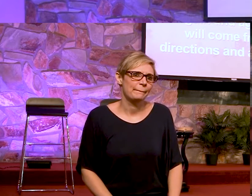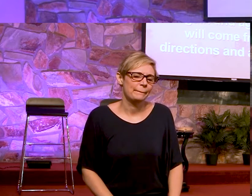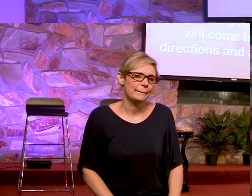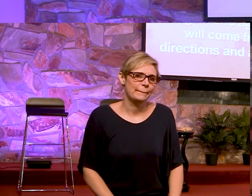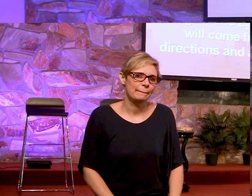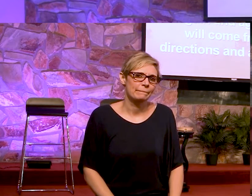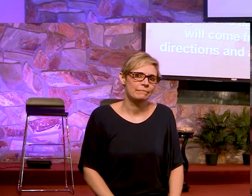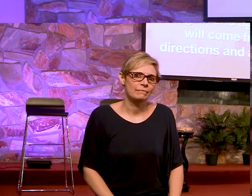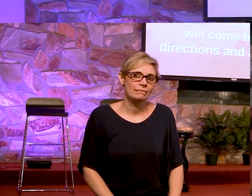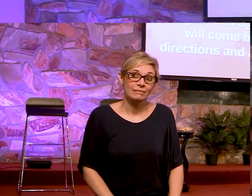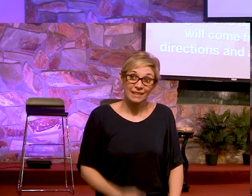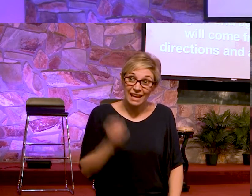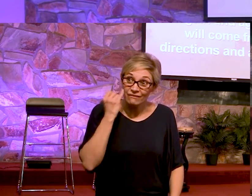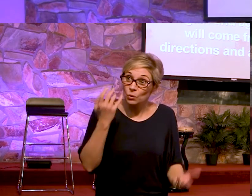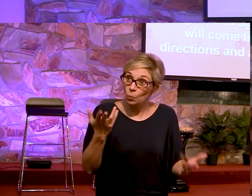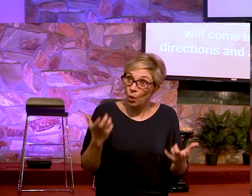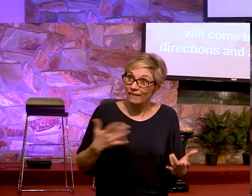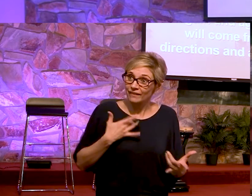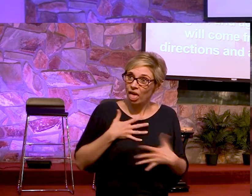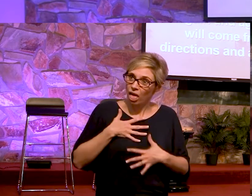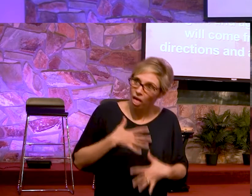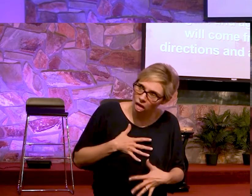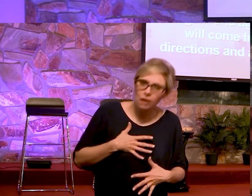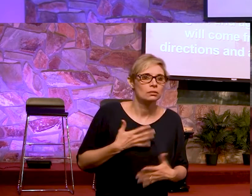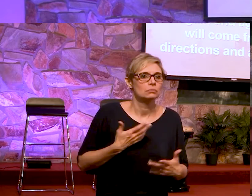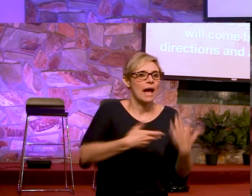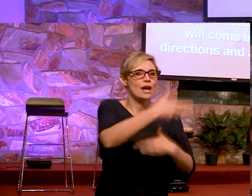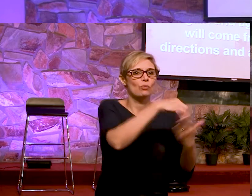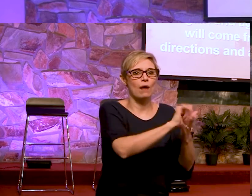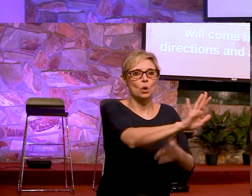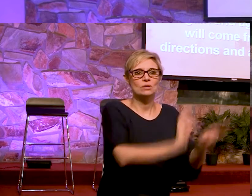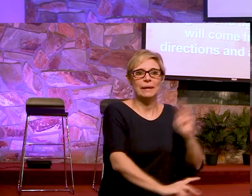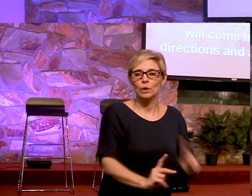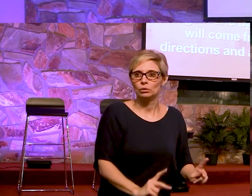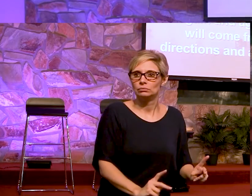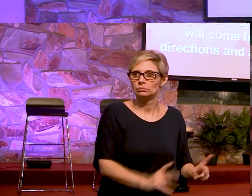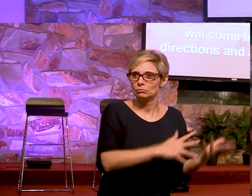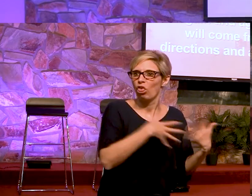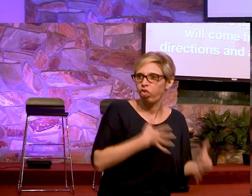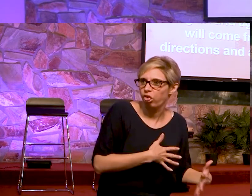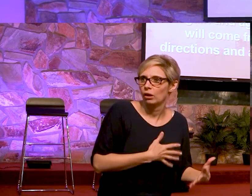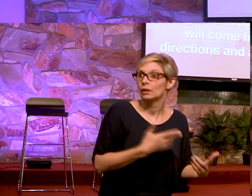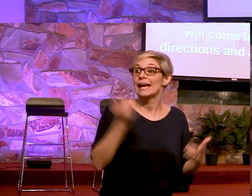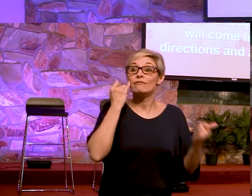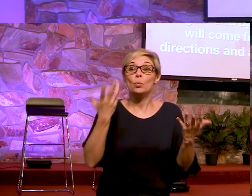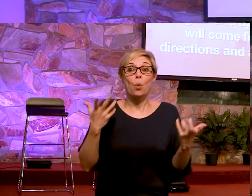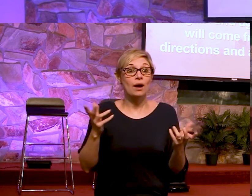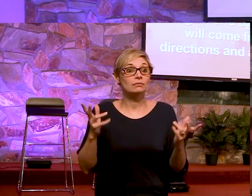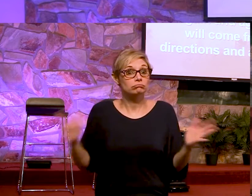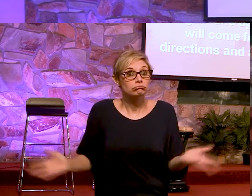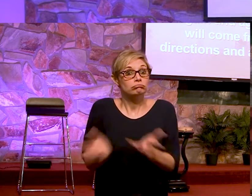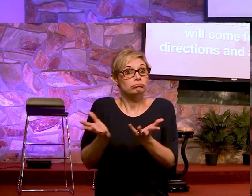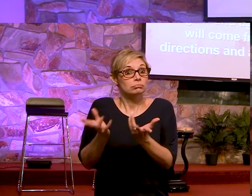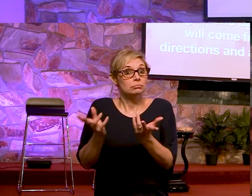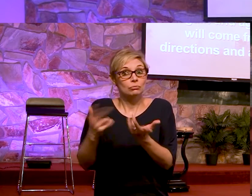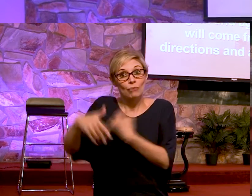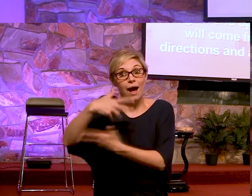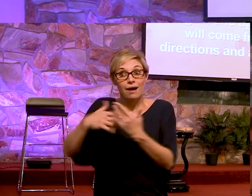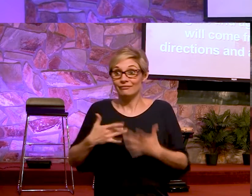If you want to be discouraged, hang around discouraging people. If you want to be encouraged, hang around encouraging